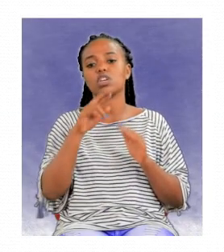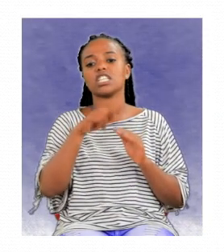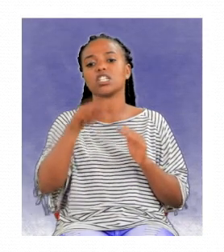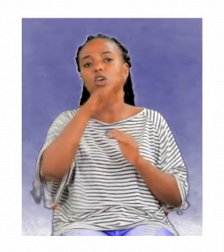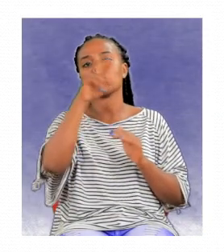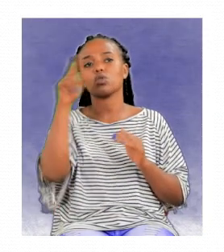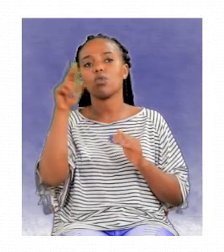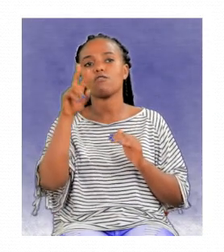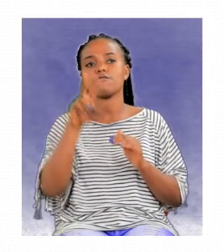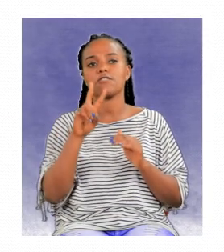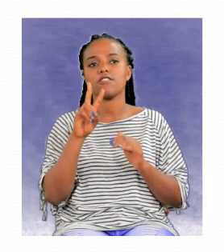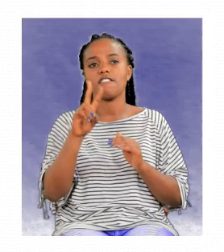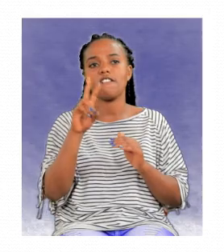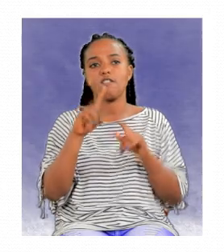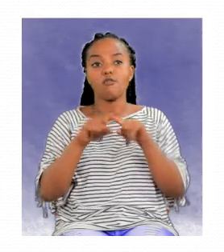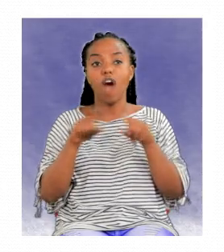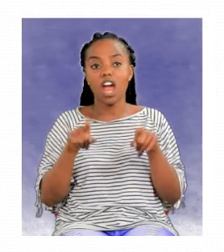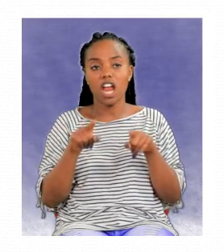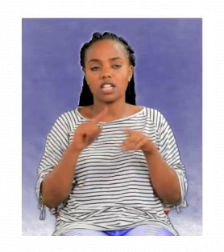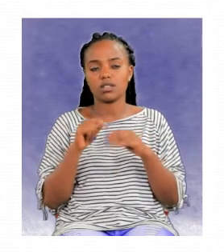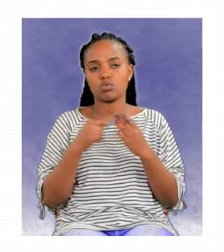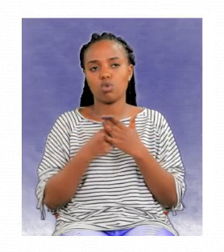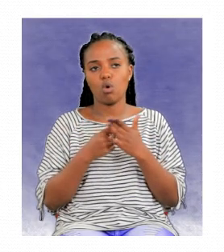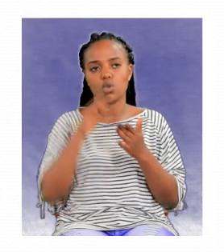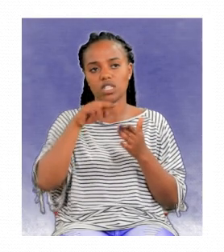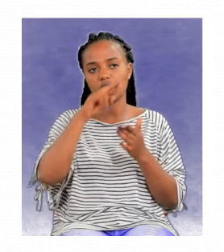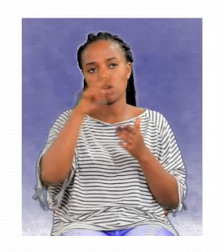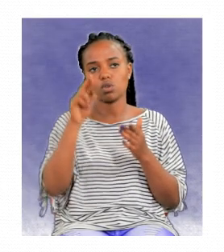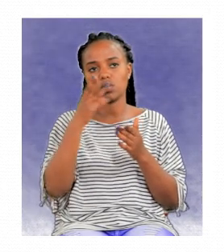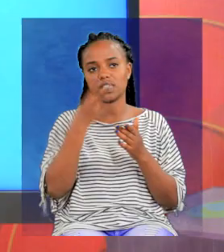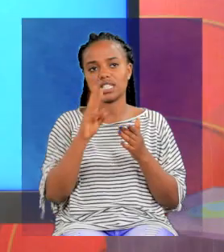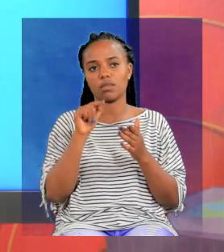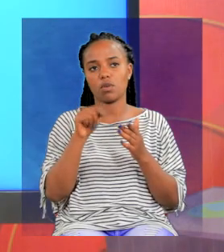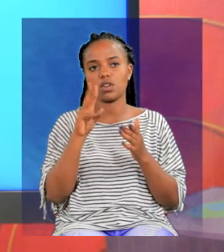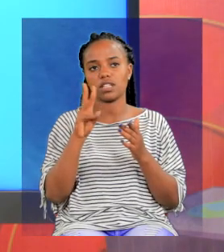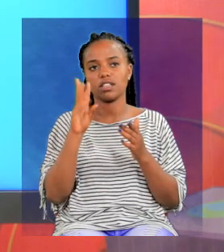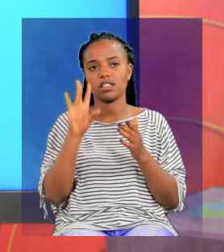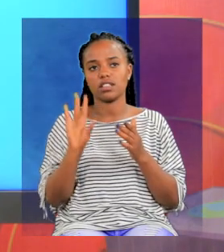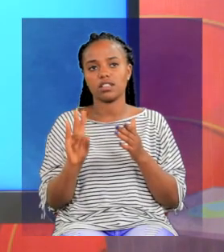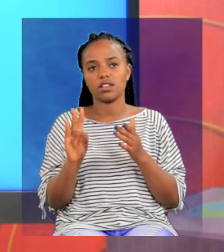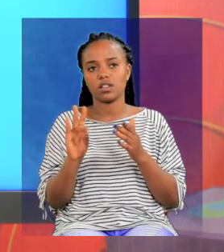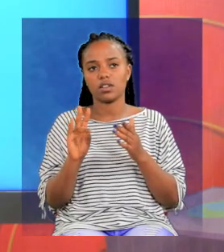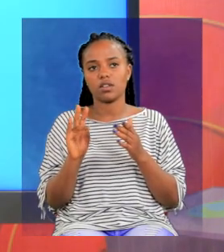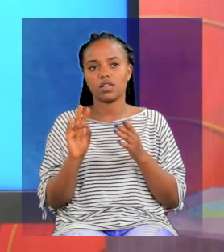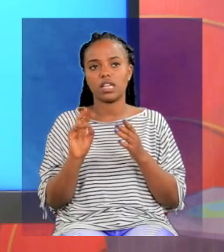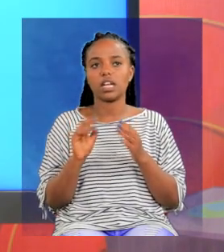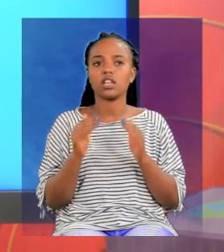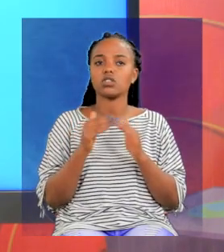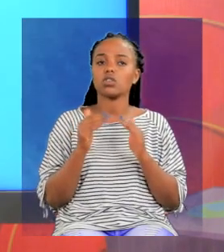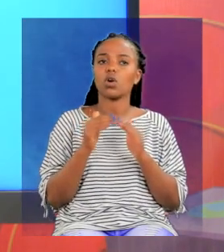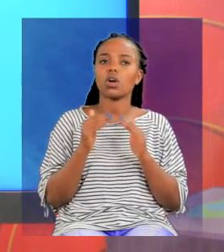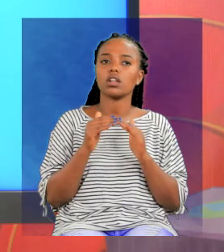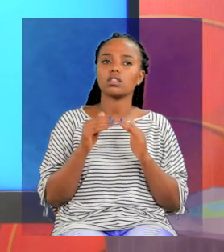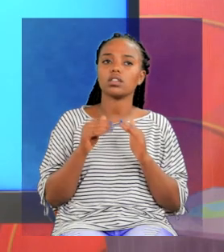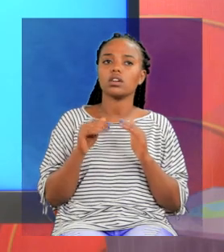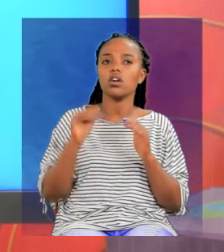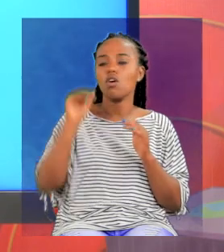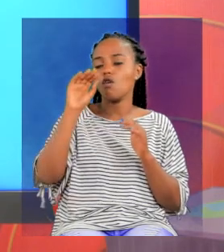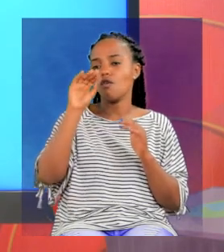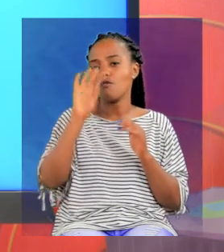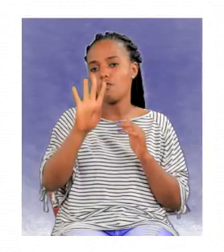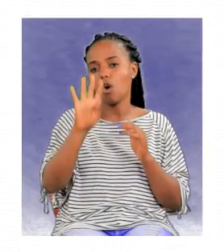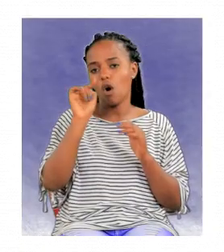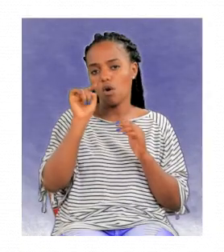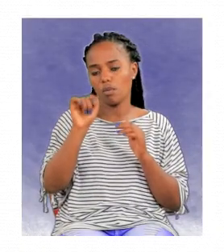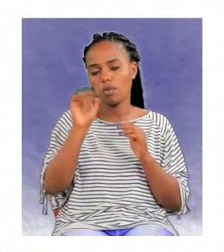root of variance. So the square root of the variance 16.67, so square root of 16.67 gives you